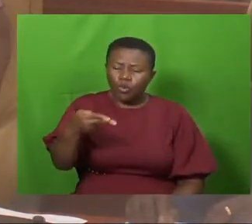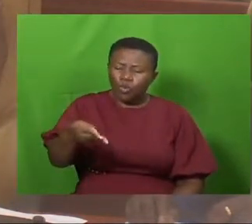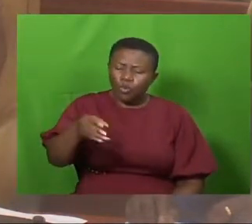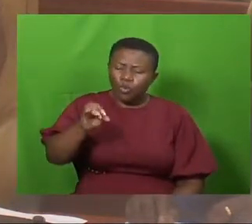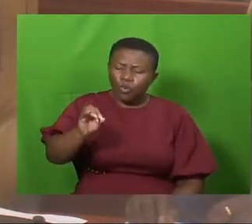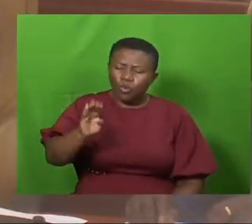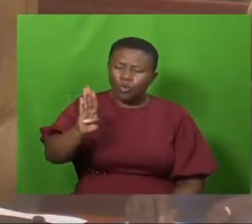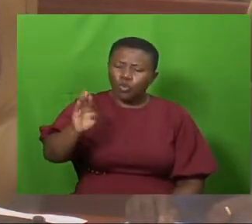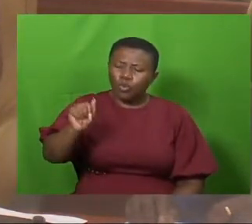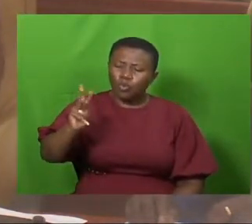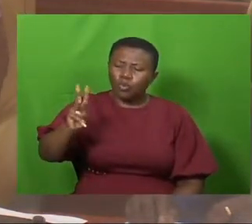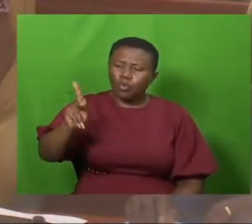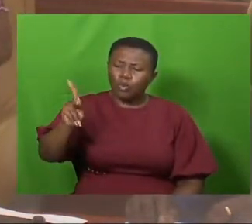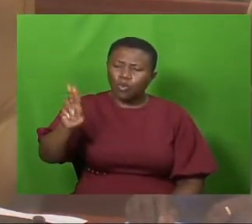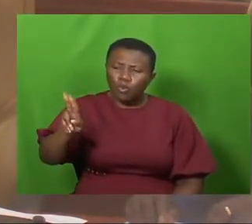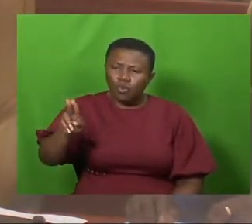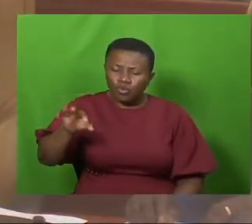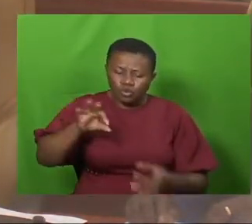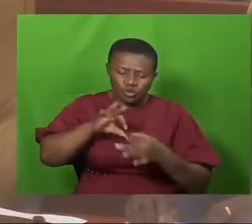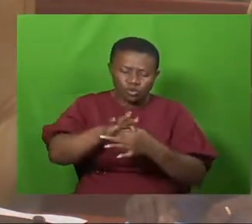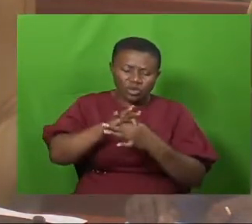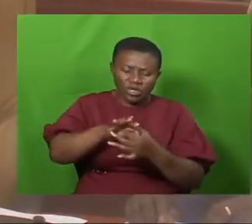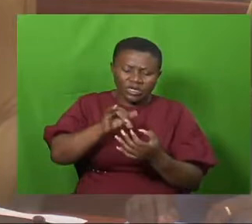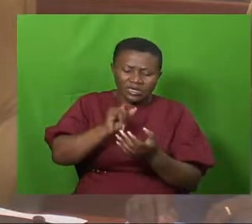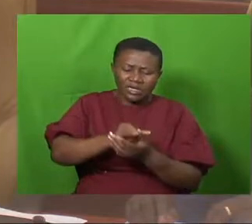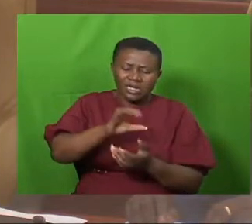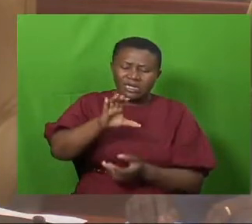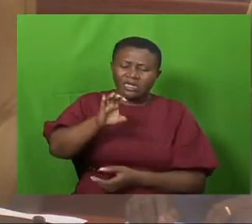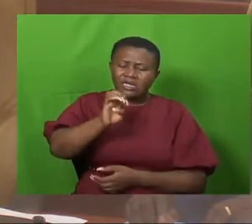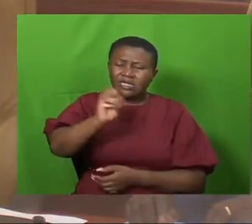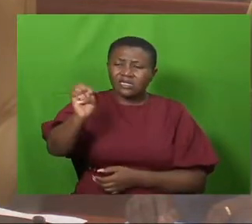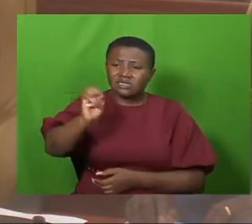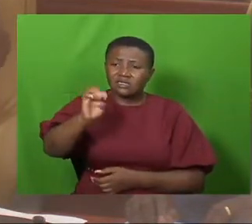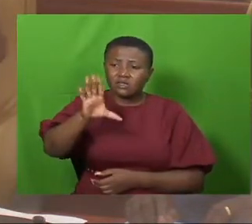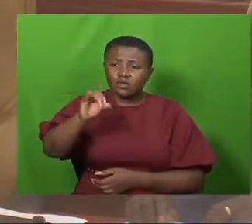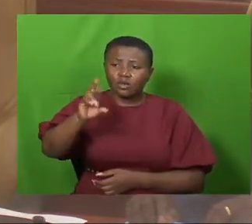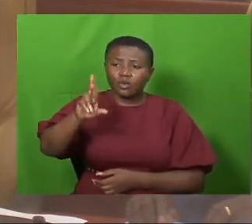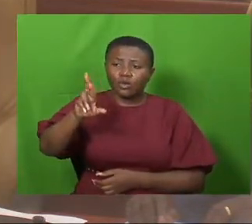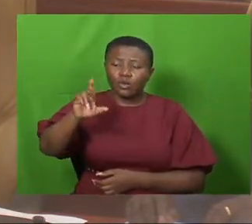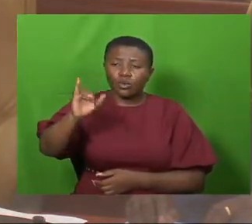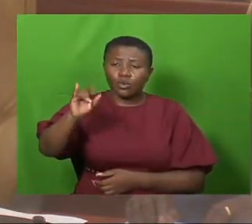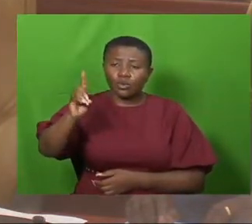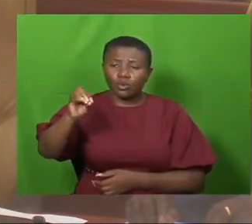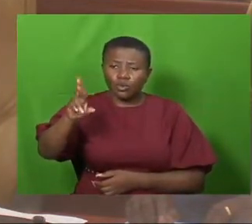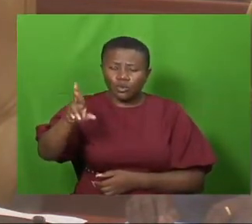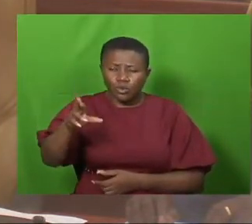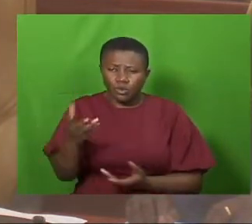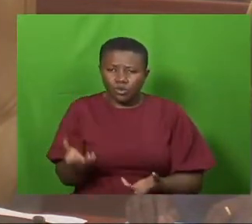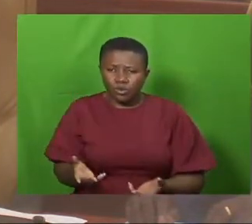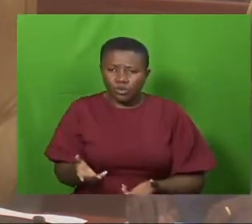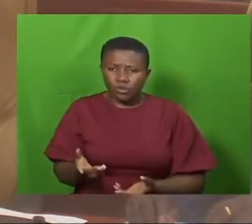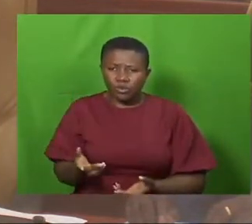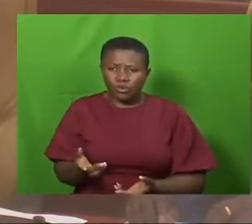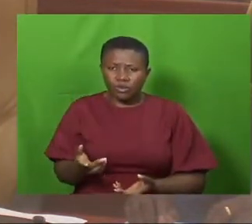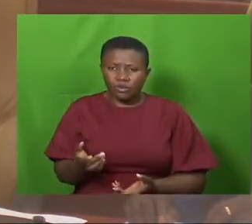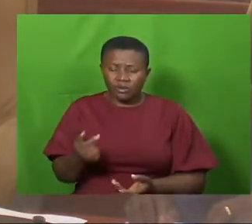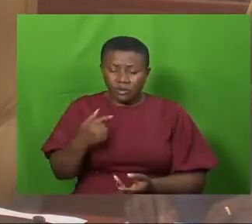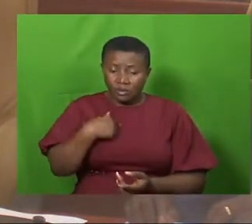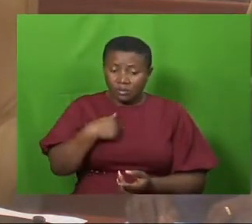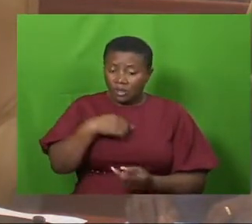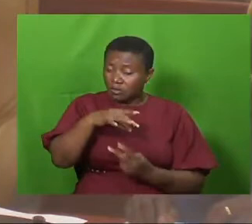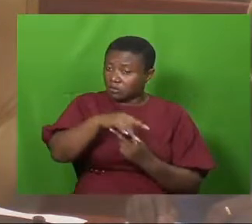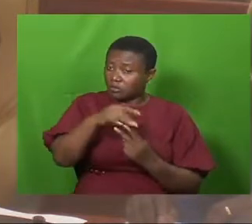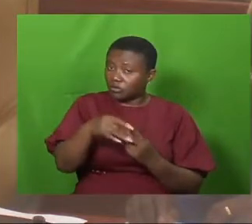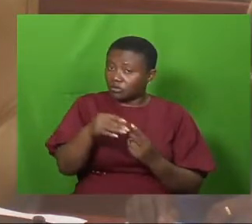of the Eastern Corridor fiber, which was put in place by the previous administration. Please, I choose my words carefully. Don't look so